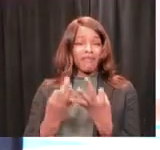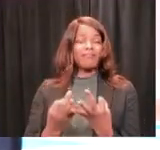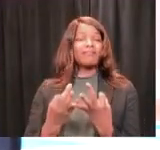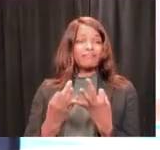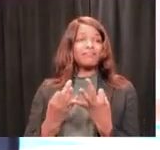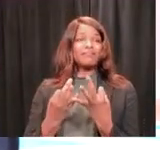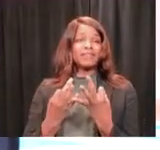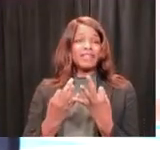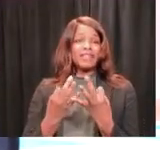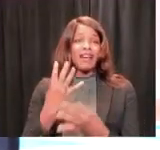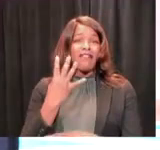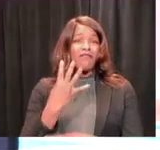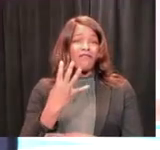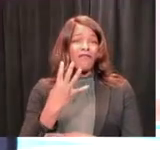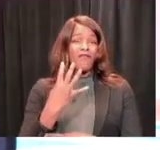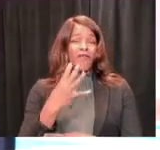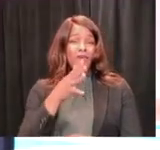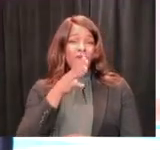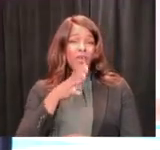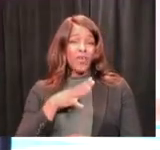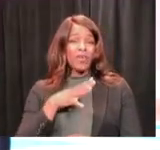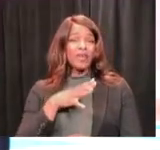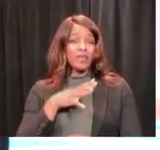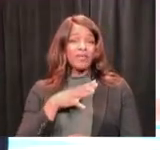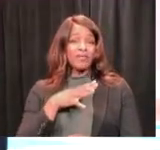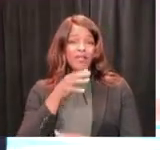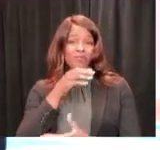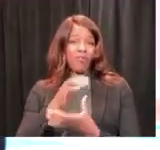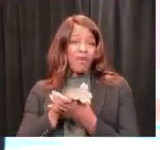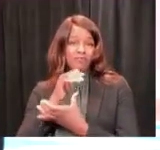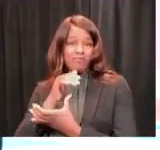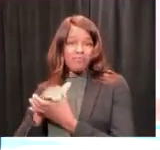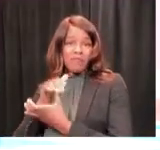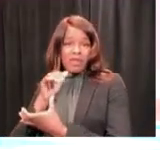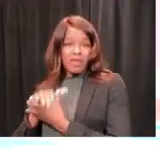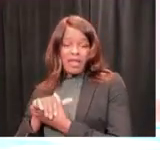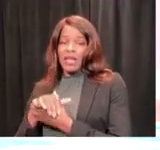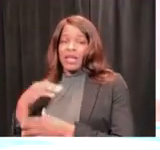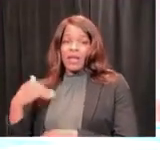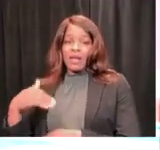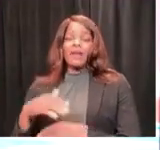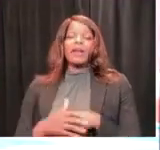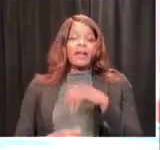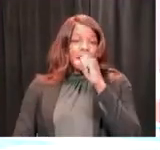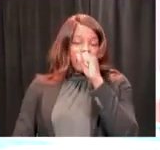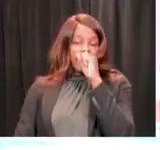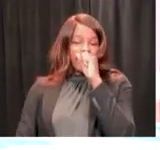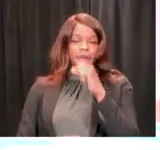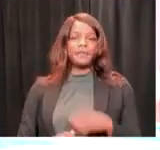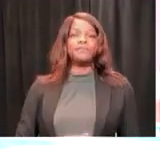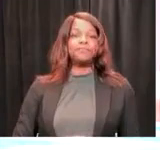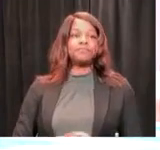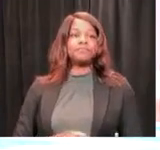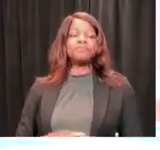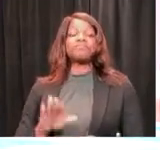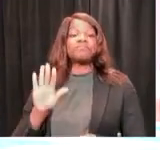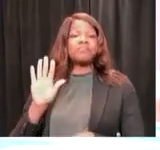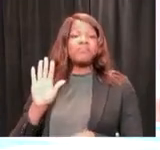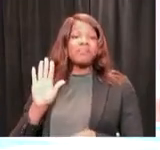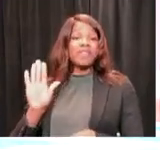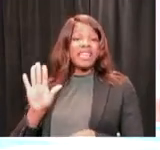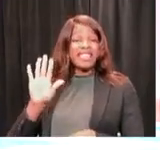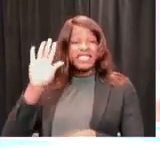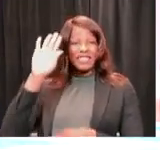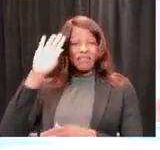There are four women in the family that have a multiple of children by their father. His parents have him in an older age. His